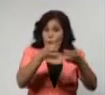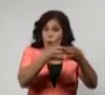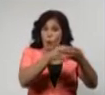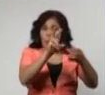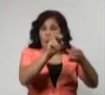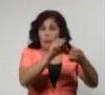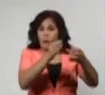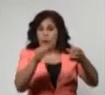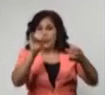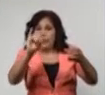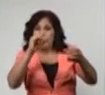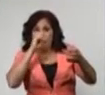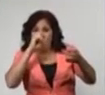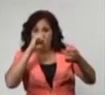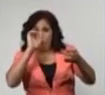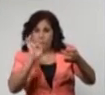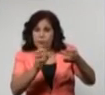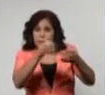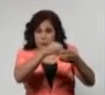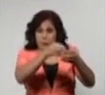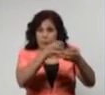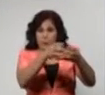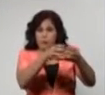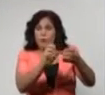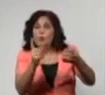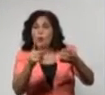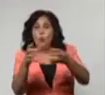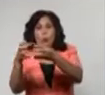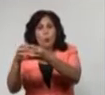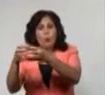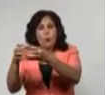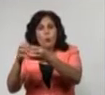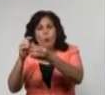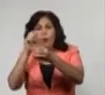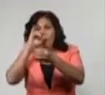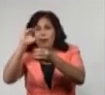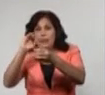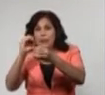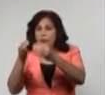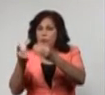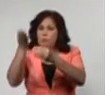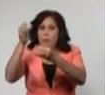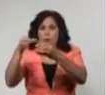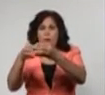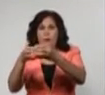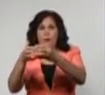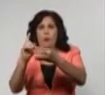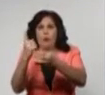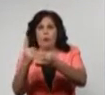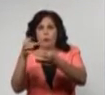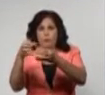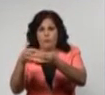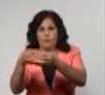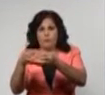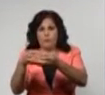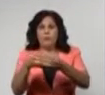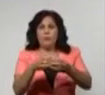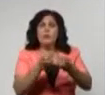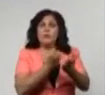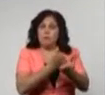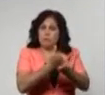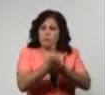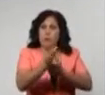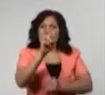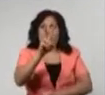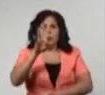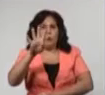A total of 249 child patients have been diagnosed with COVID-19 in our